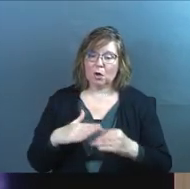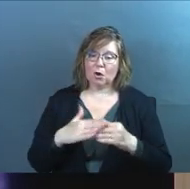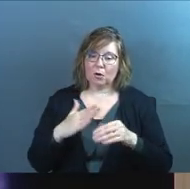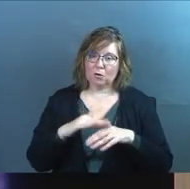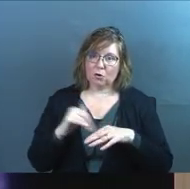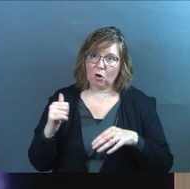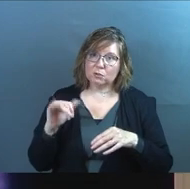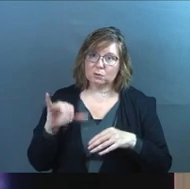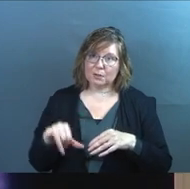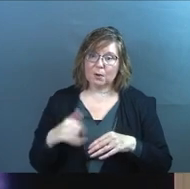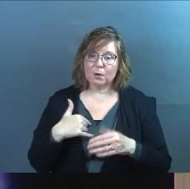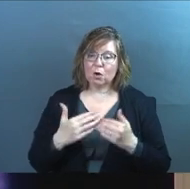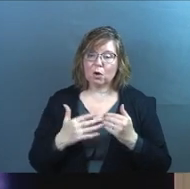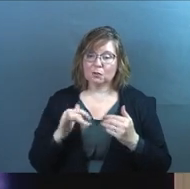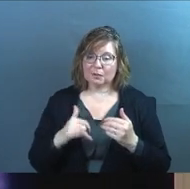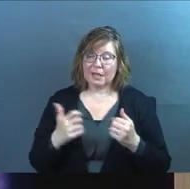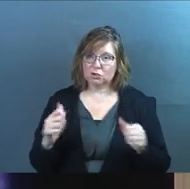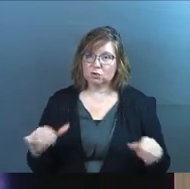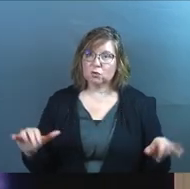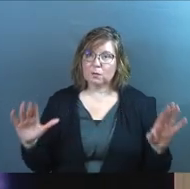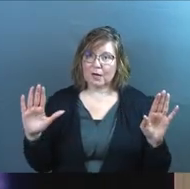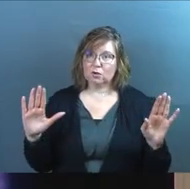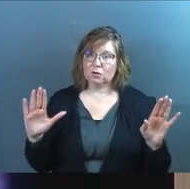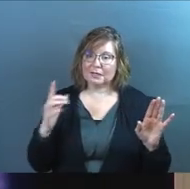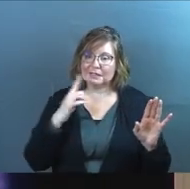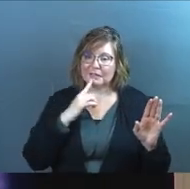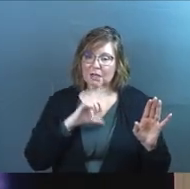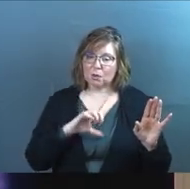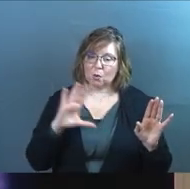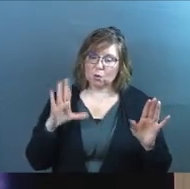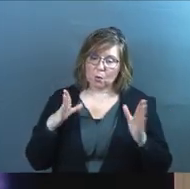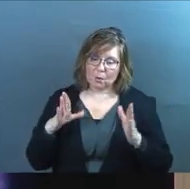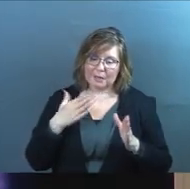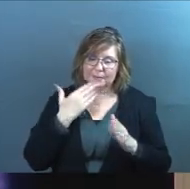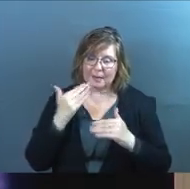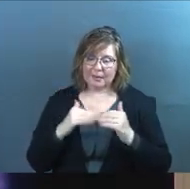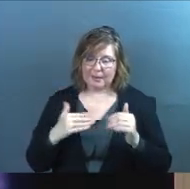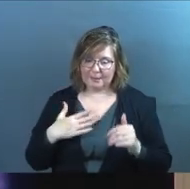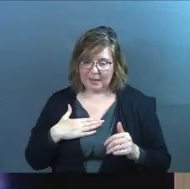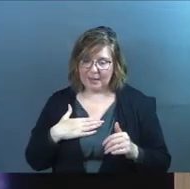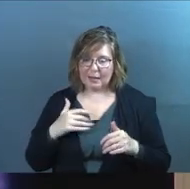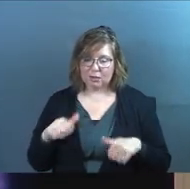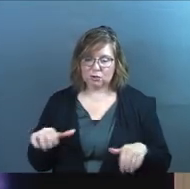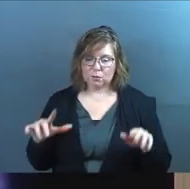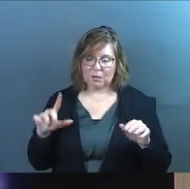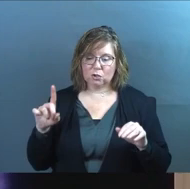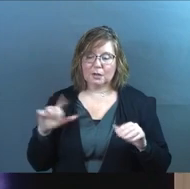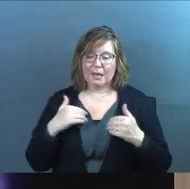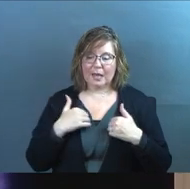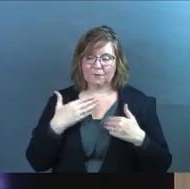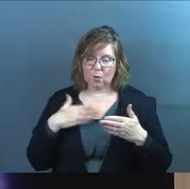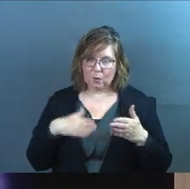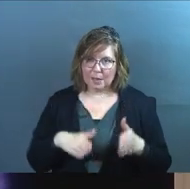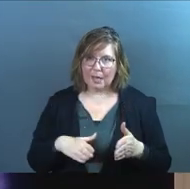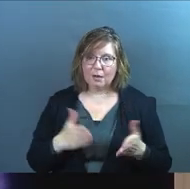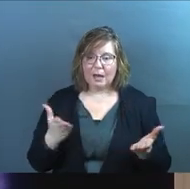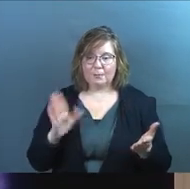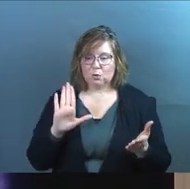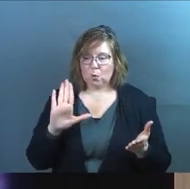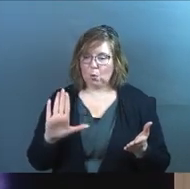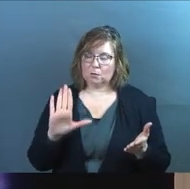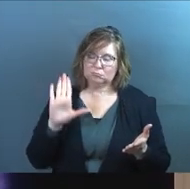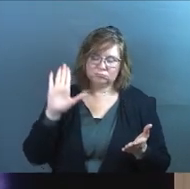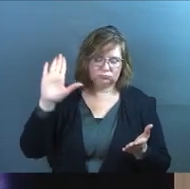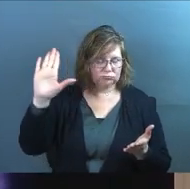called to that. We are called to that surrender, to that submission and saying, "Lord, your ways are better than mine. I surrender. Have your way. I'm